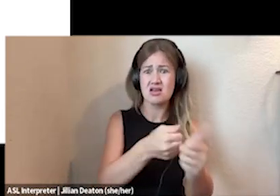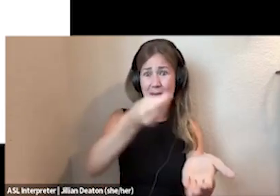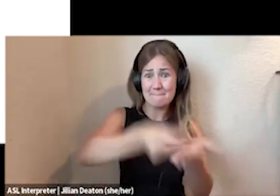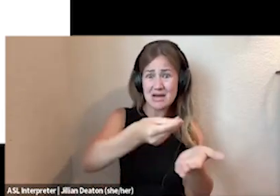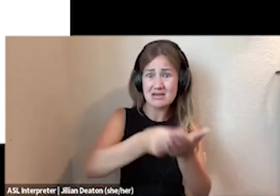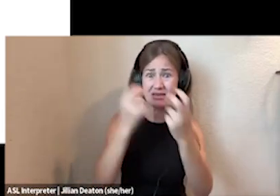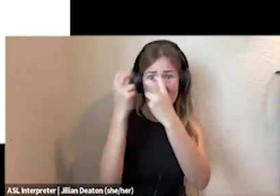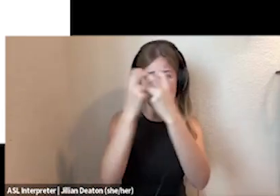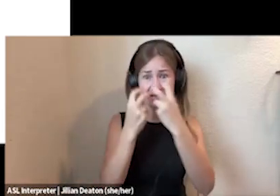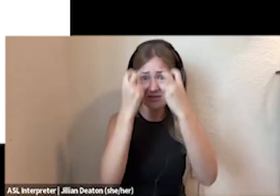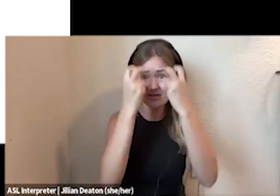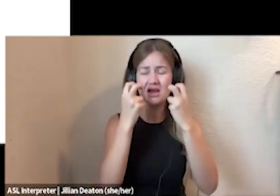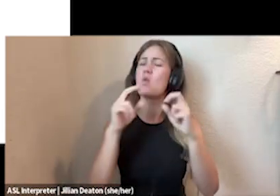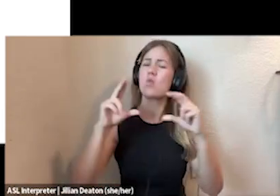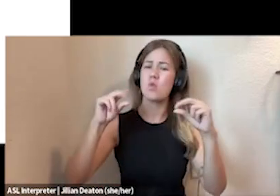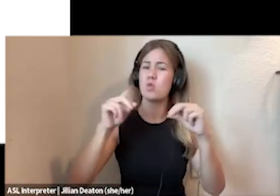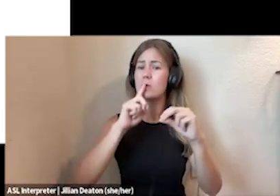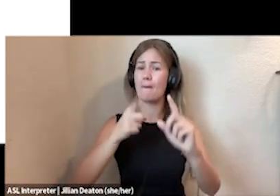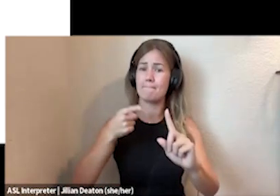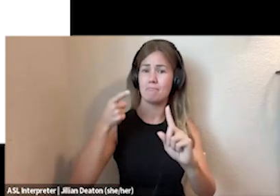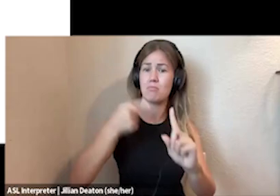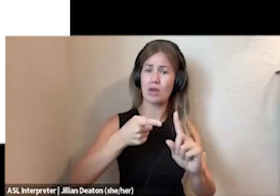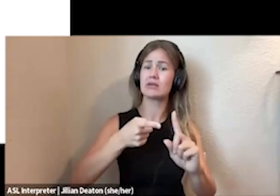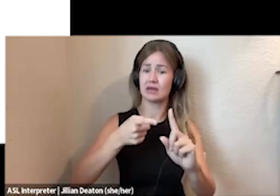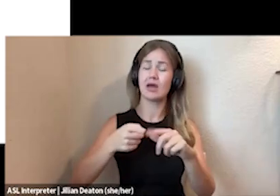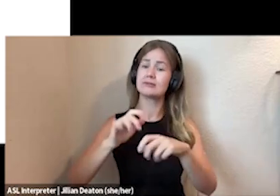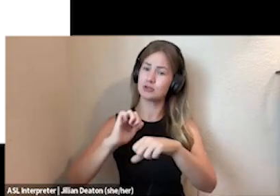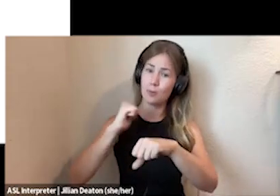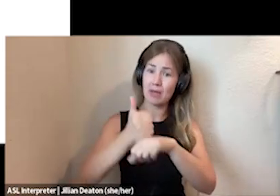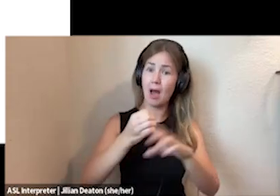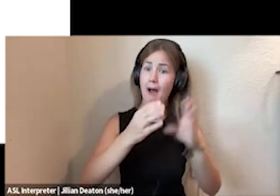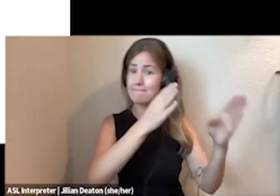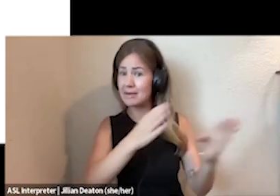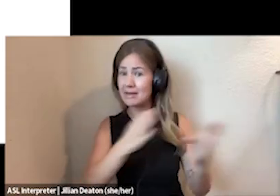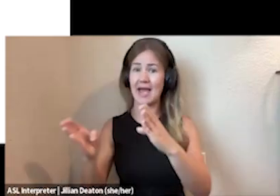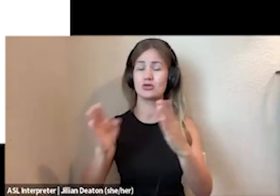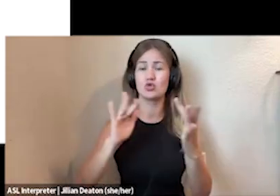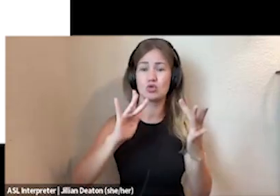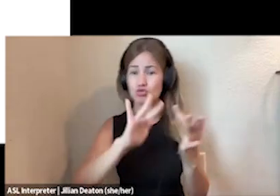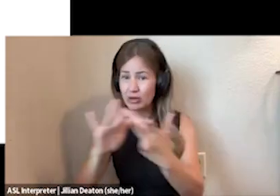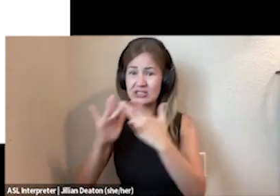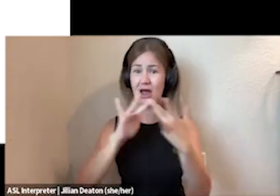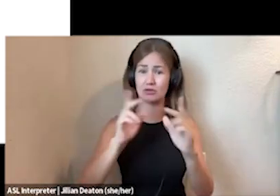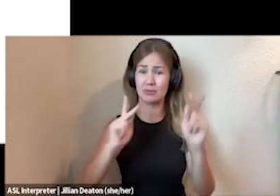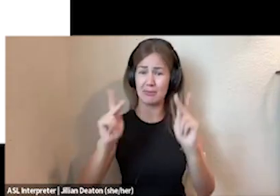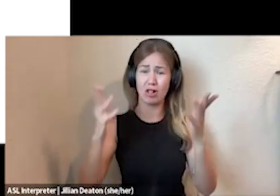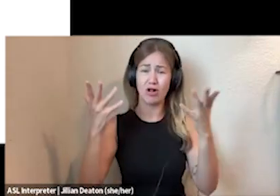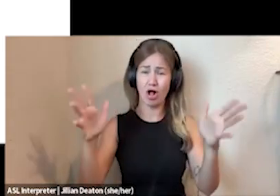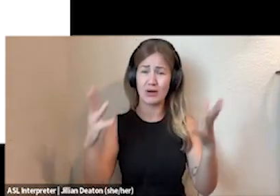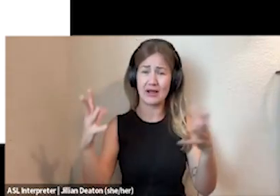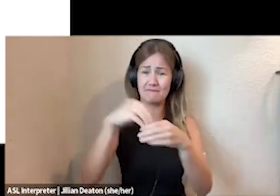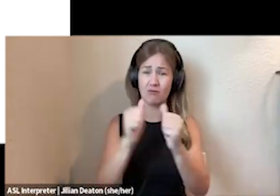strategic and building a disciplined plan to reach the people already around your organization, those who know your